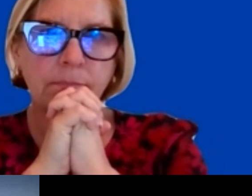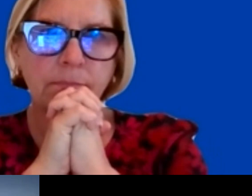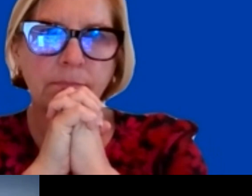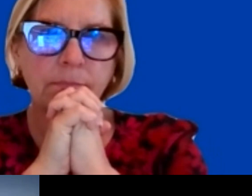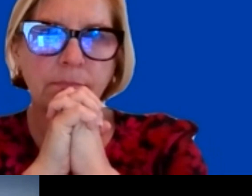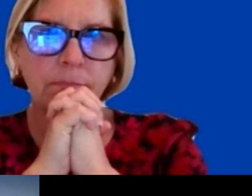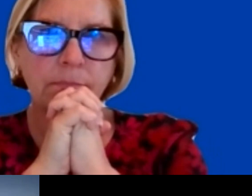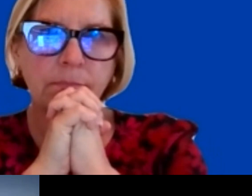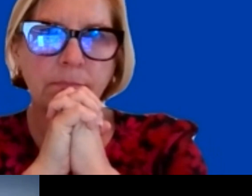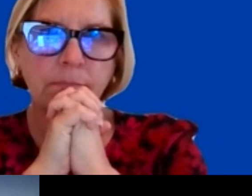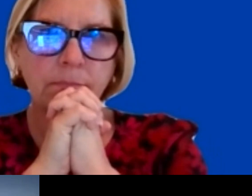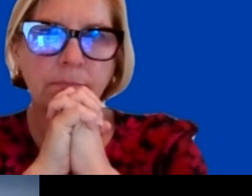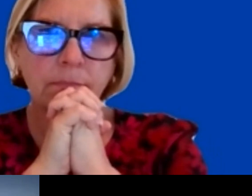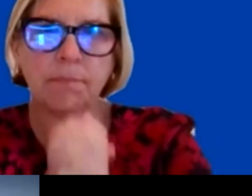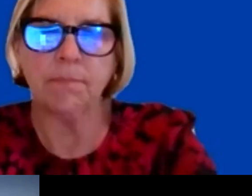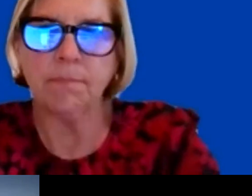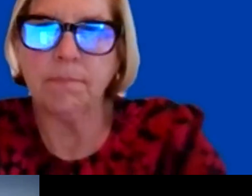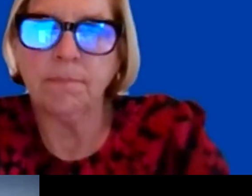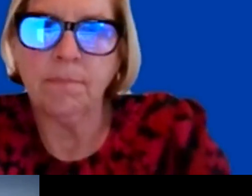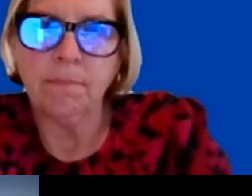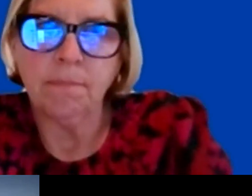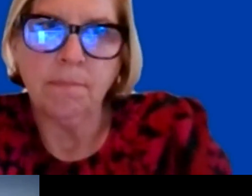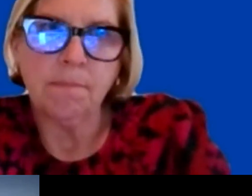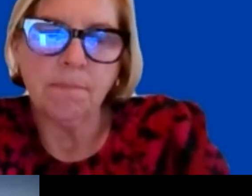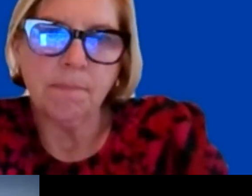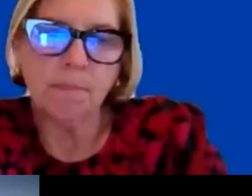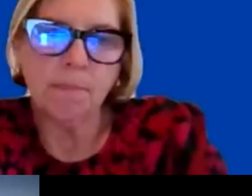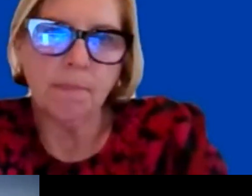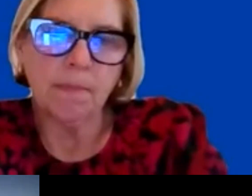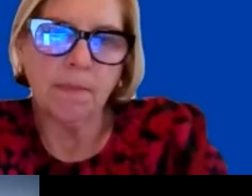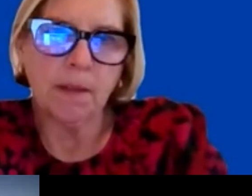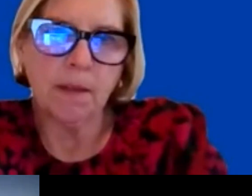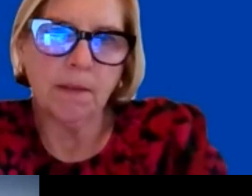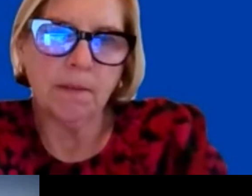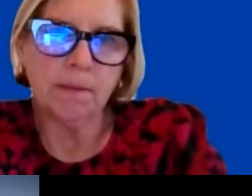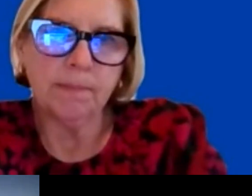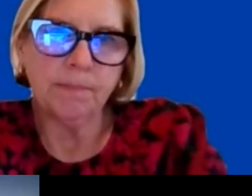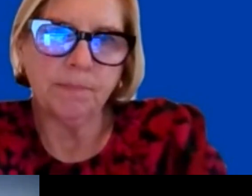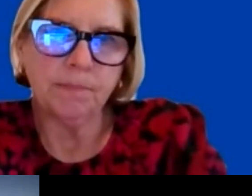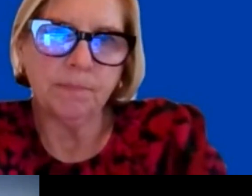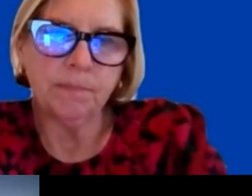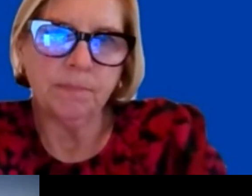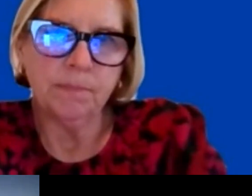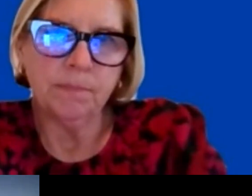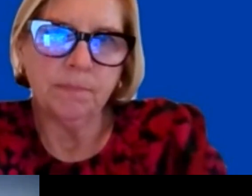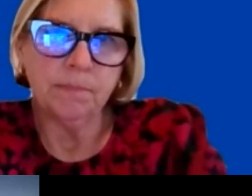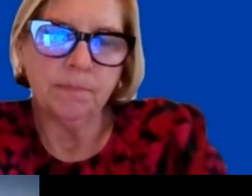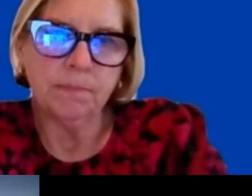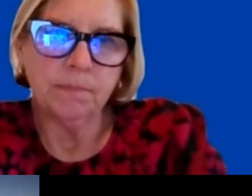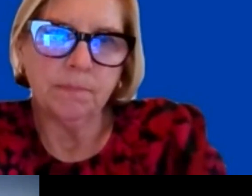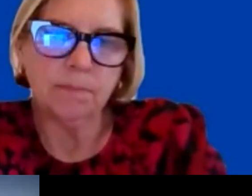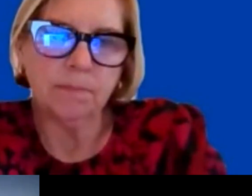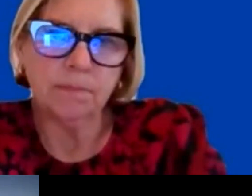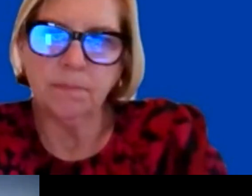are addressed around ensuring that any housing that's being built, whether or not